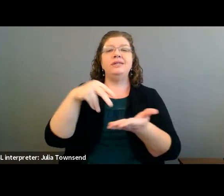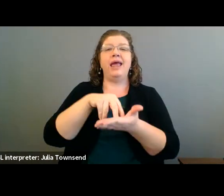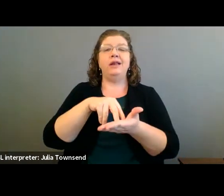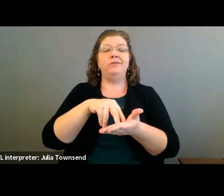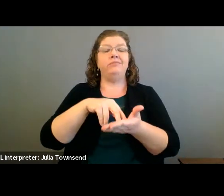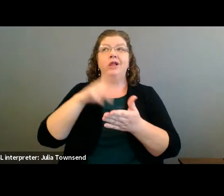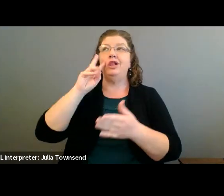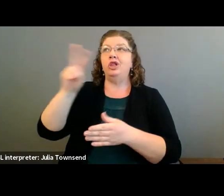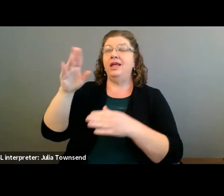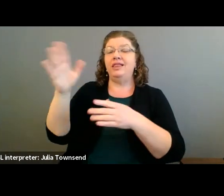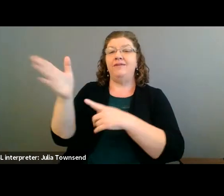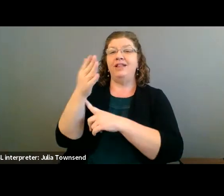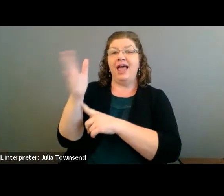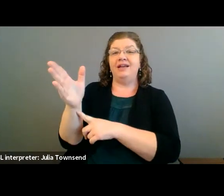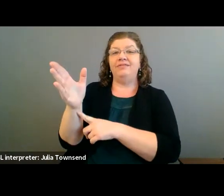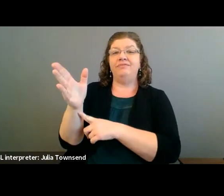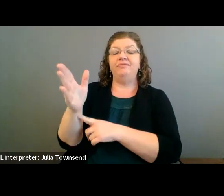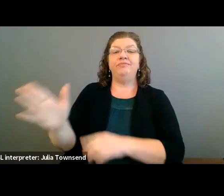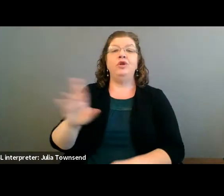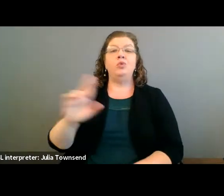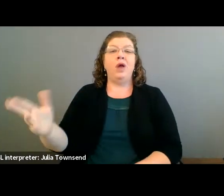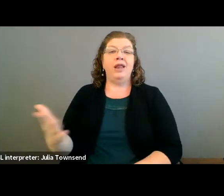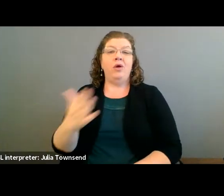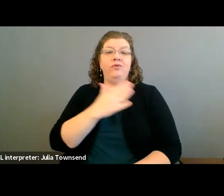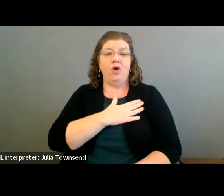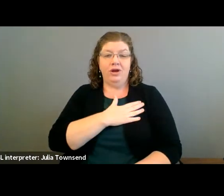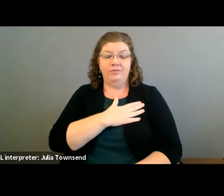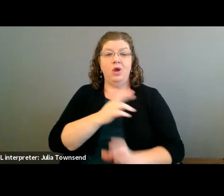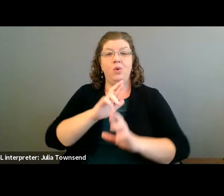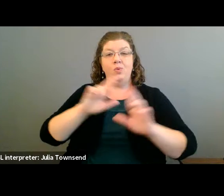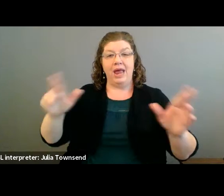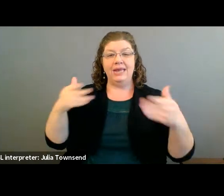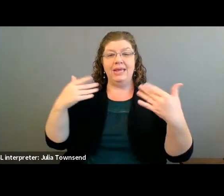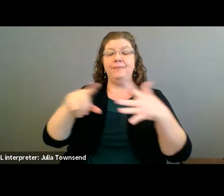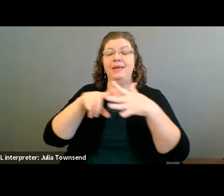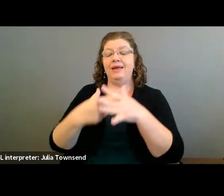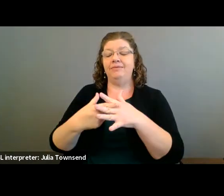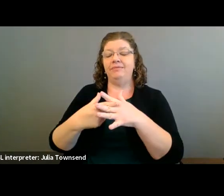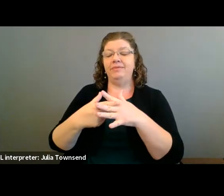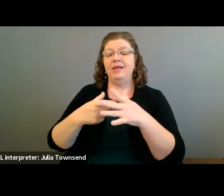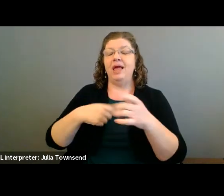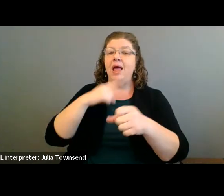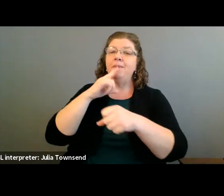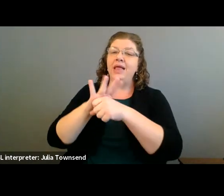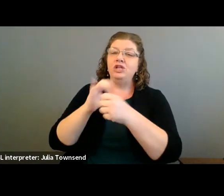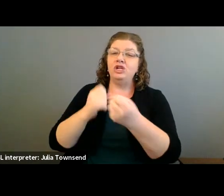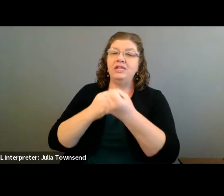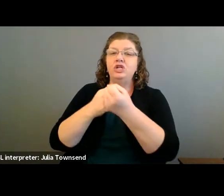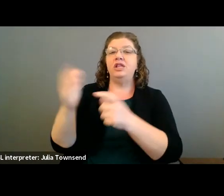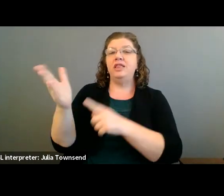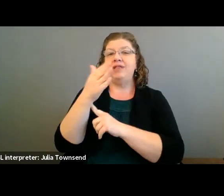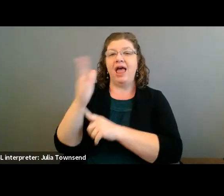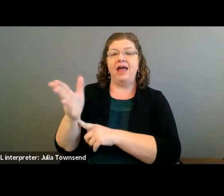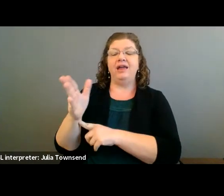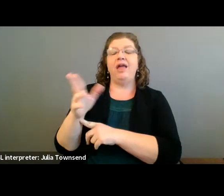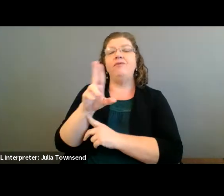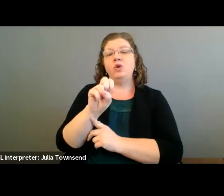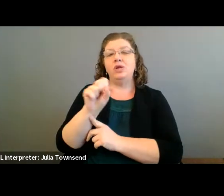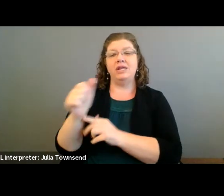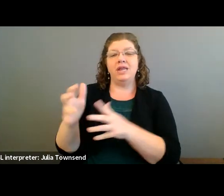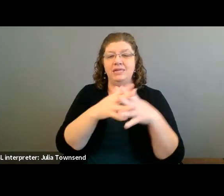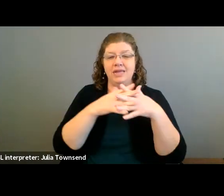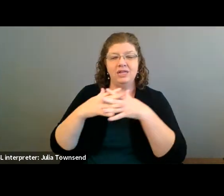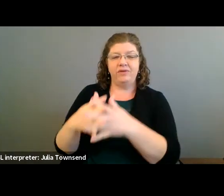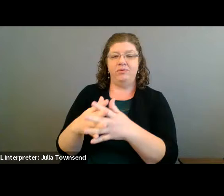flag. Put your right hand over your heart. Ready, begin. I pledge allegiance to the flag of the